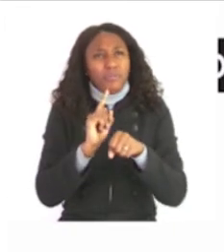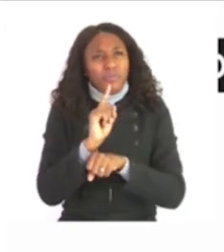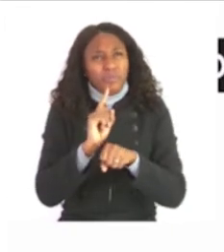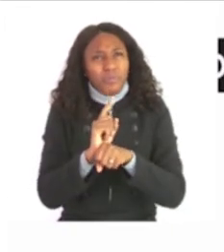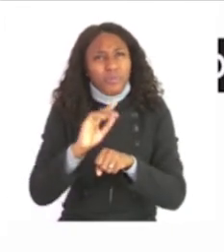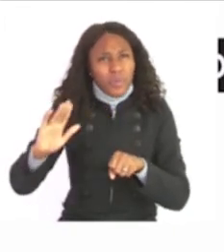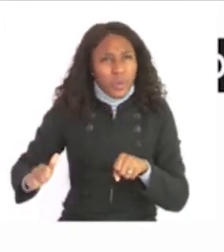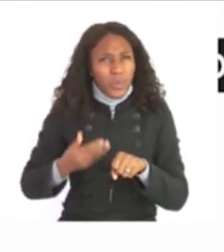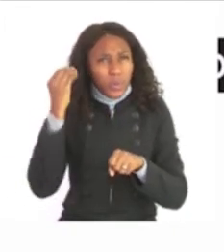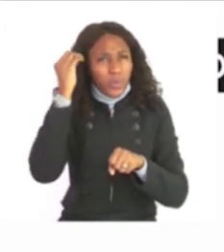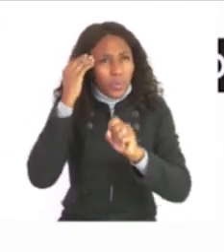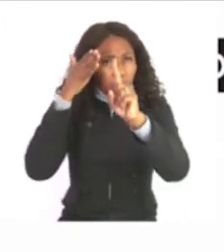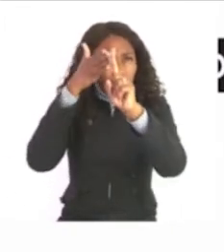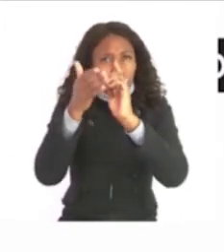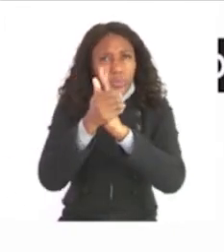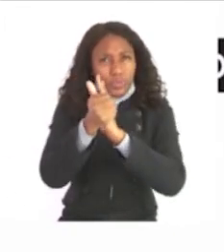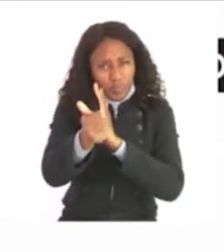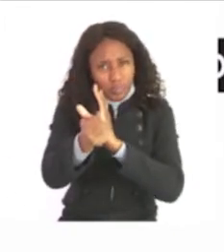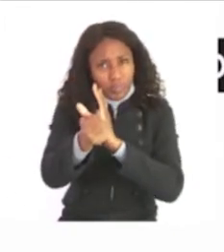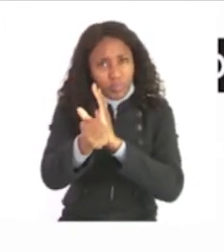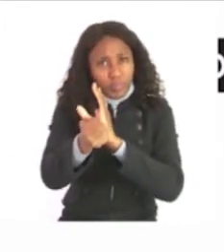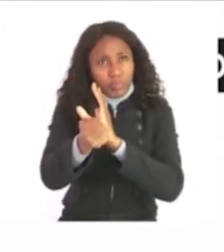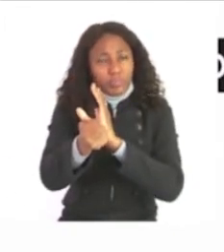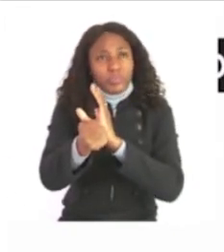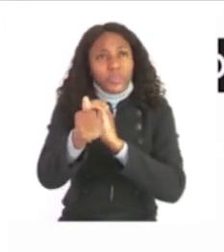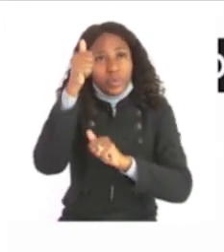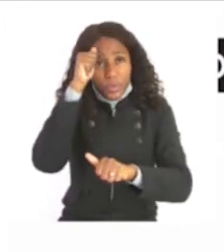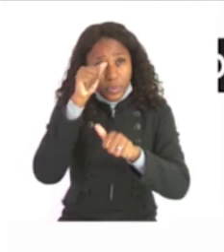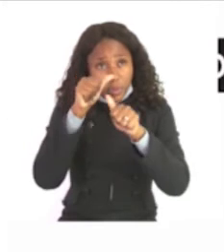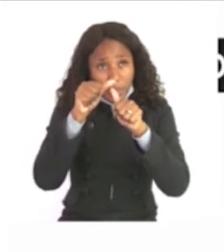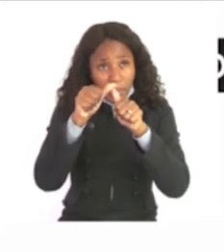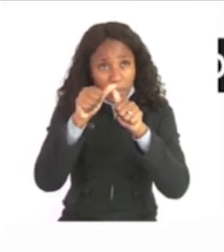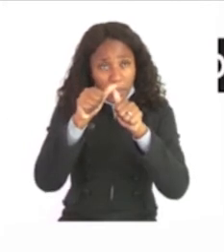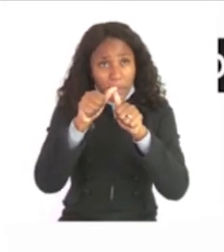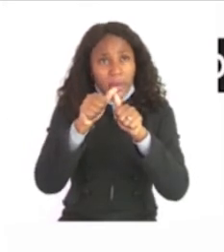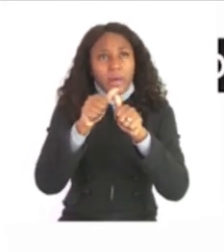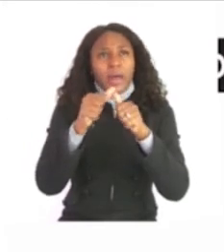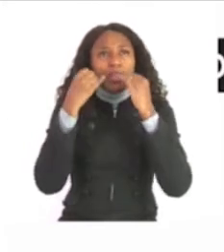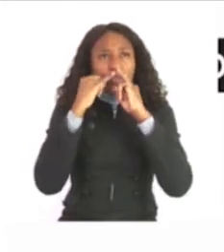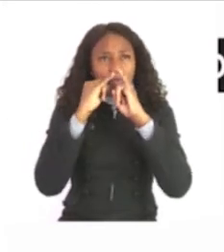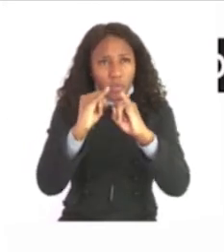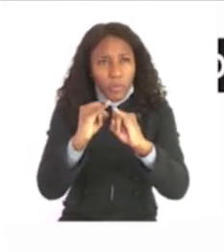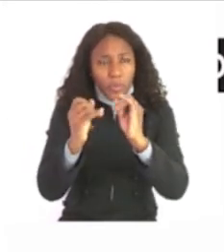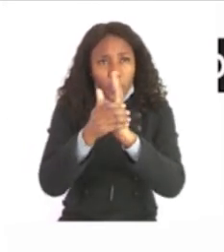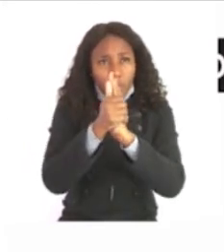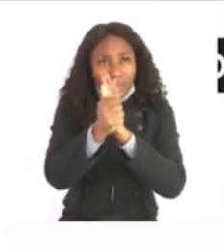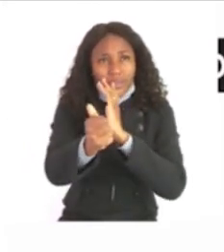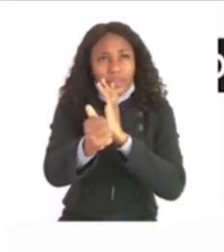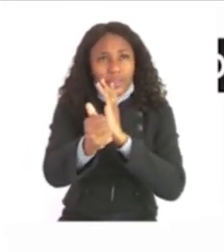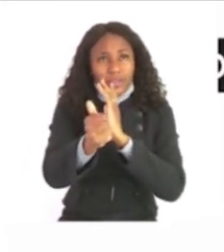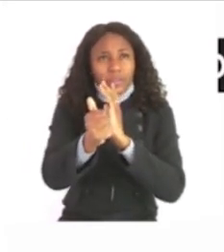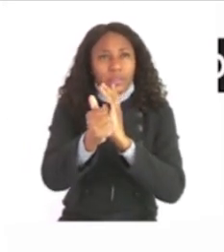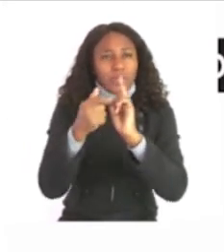our competences. Boys and girls, remember that last time I told you that competences, they serve